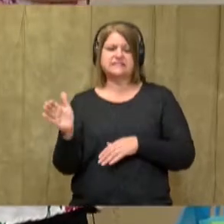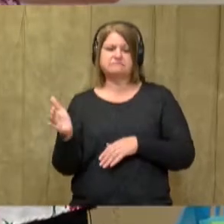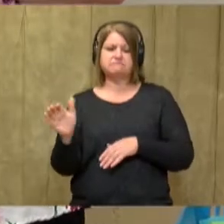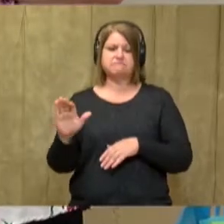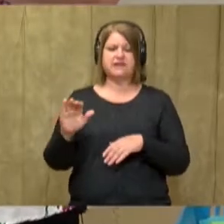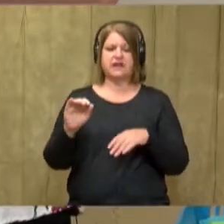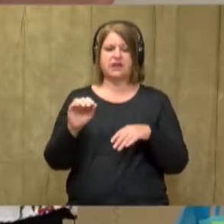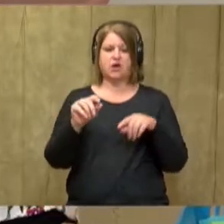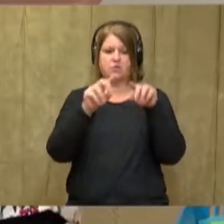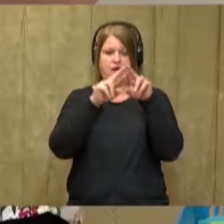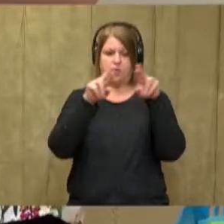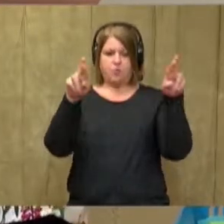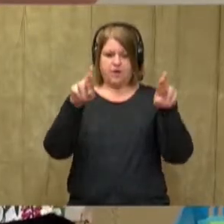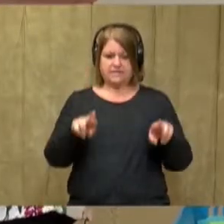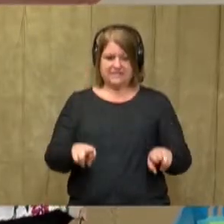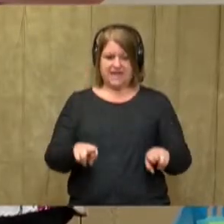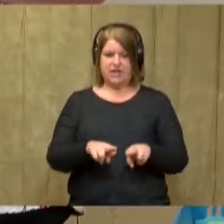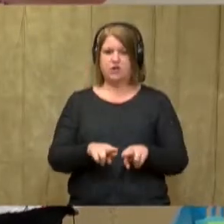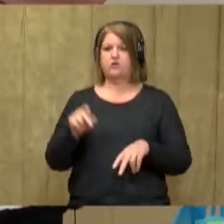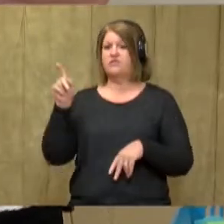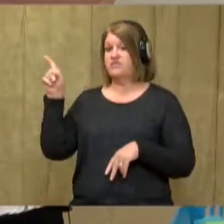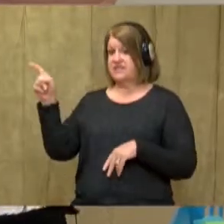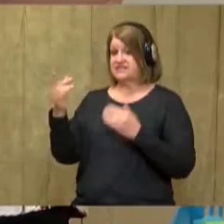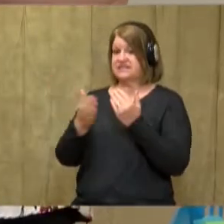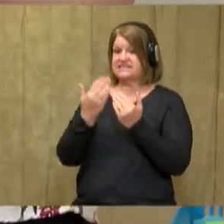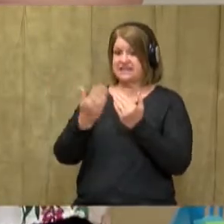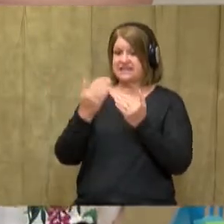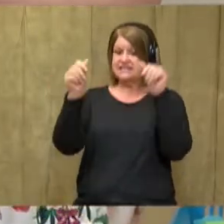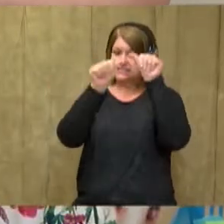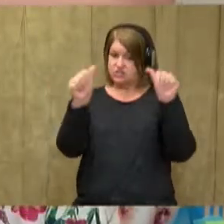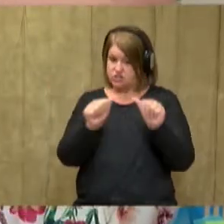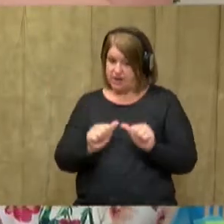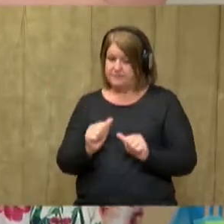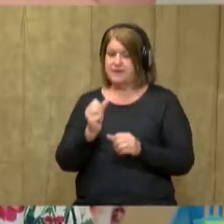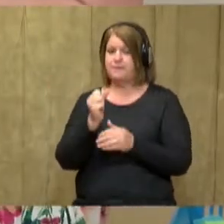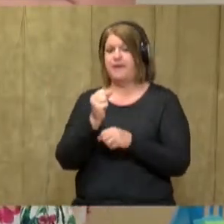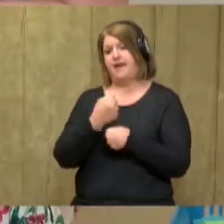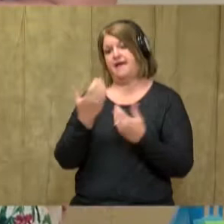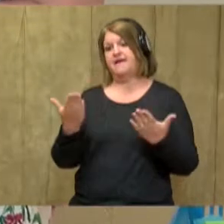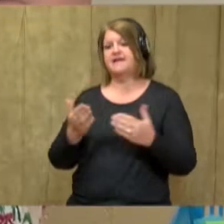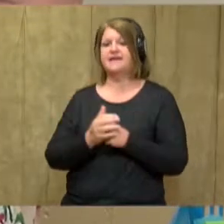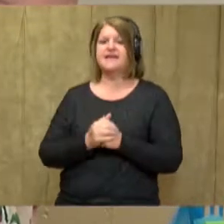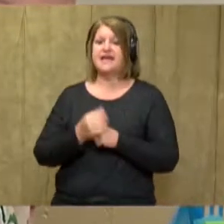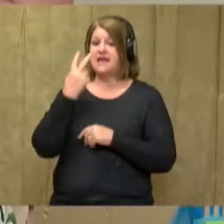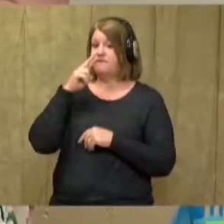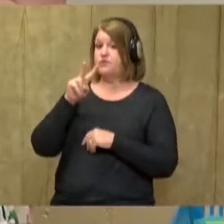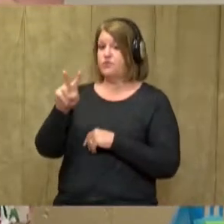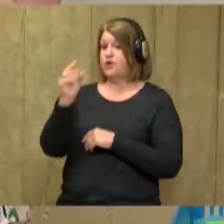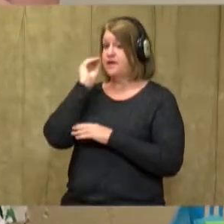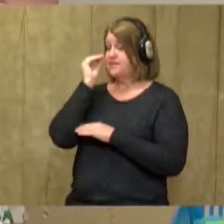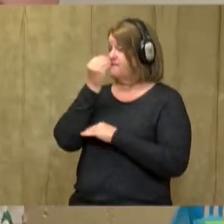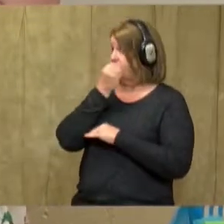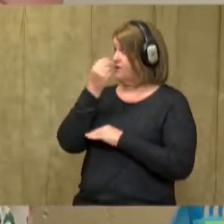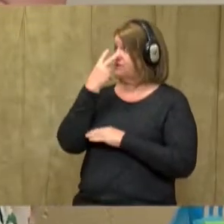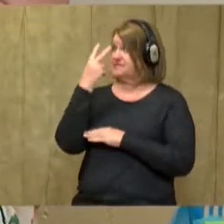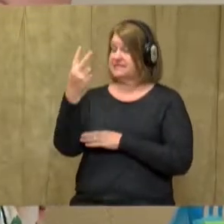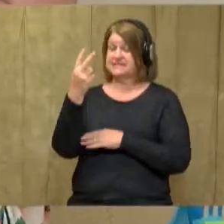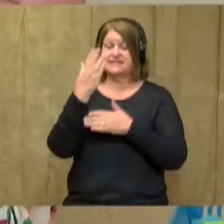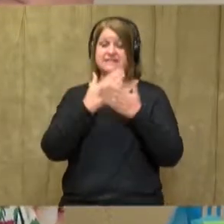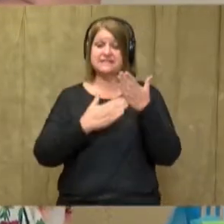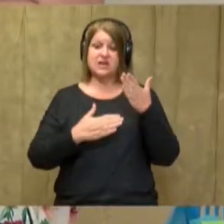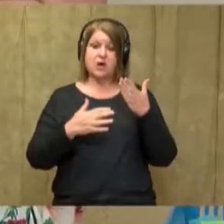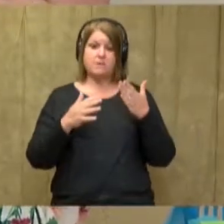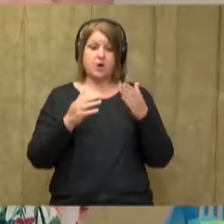out a very simple vase today, this is an easy one to do, a rectangle shape. And then if you look at the flowers, I see some are